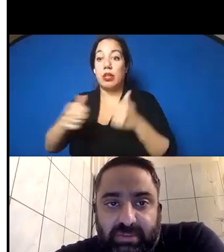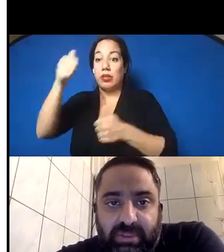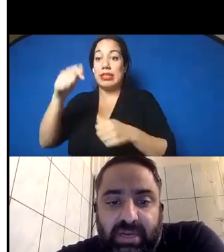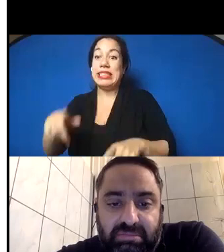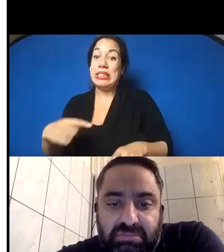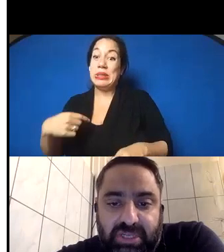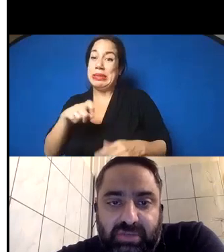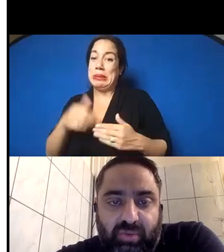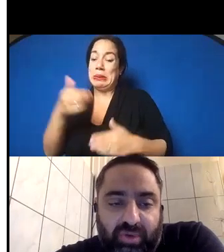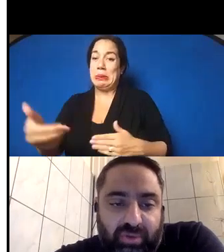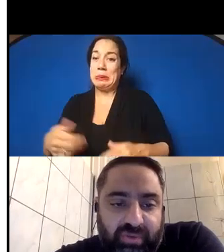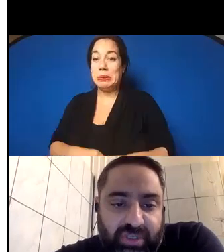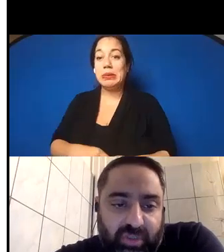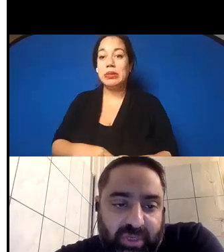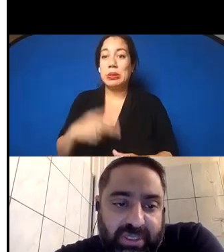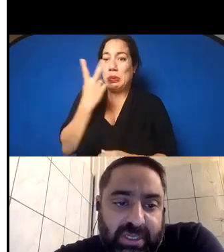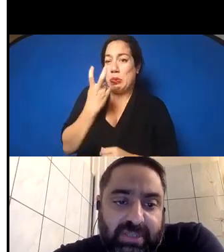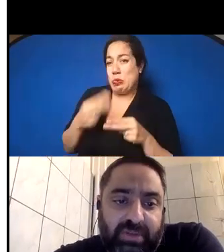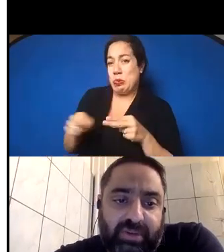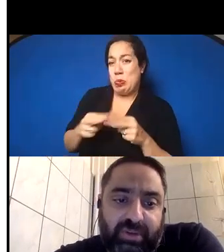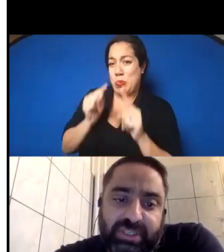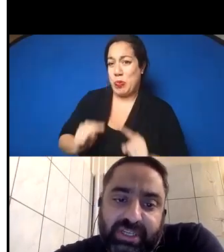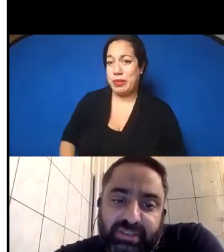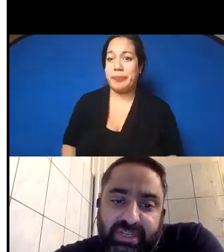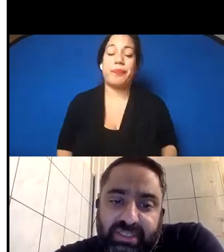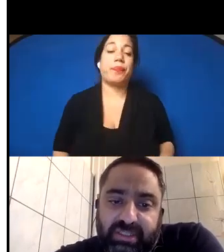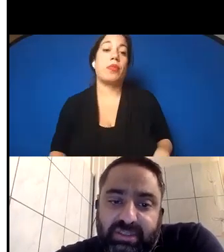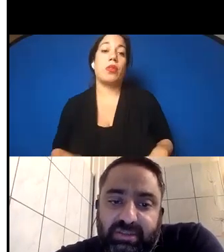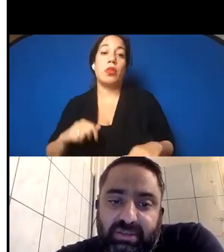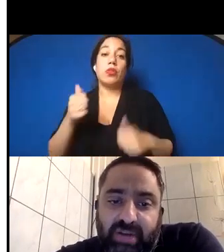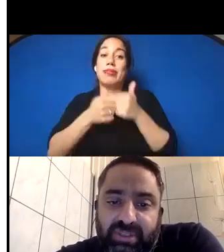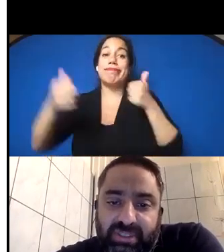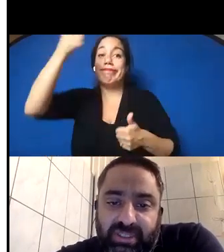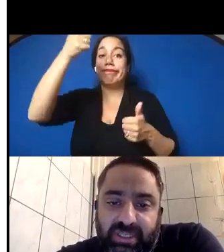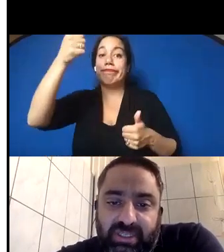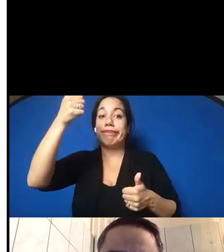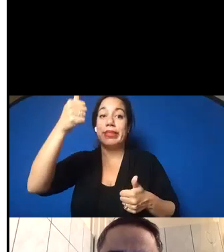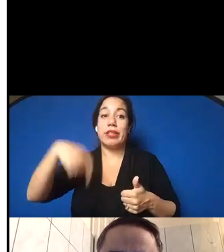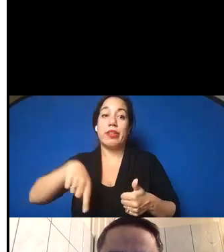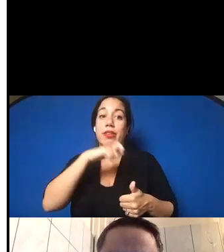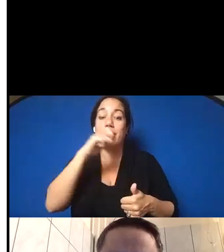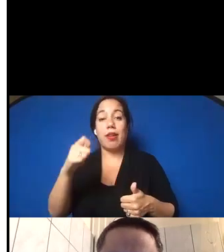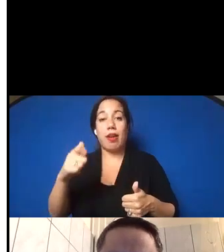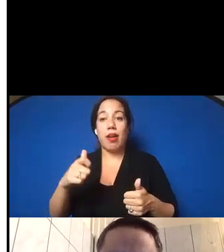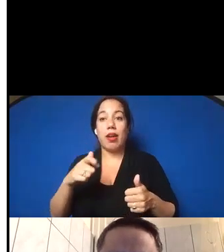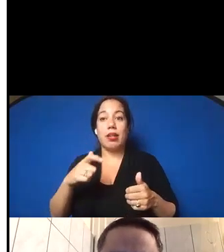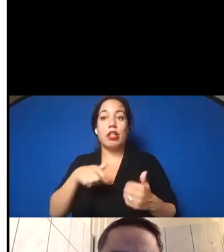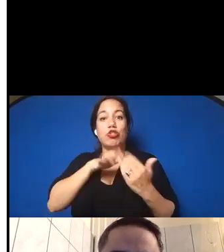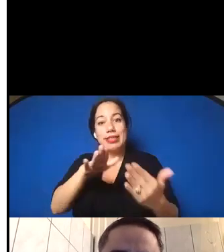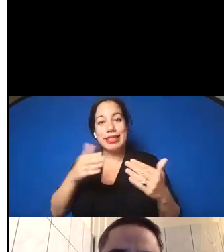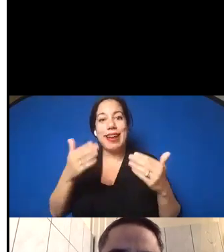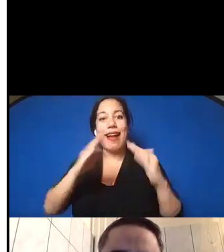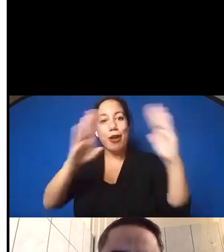on to the Yeah, next. just two very short points. So the authorities are not addressing the housing segregation and the lack of access